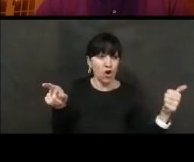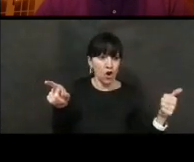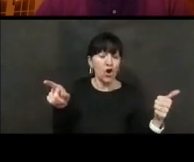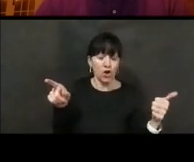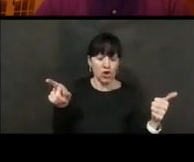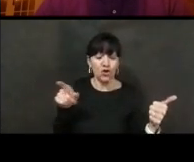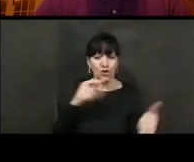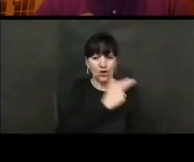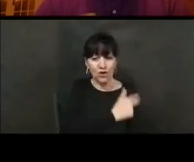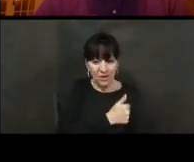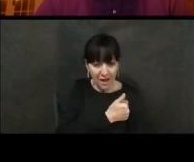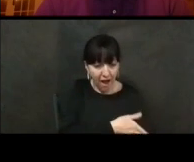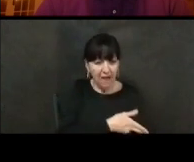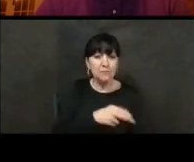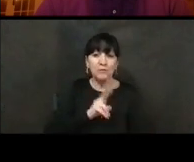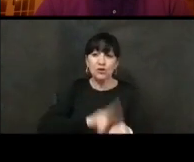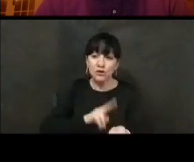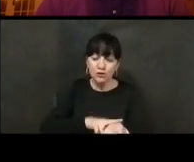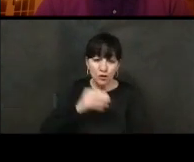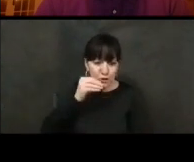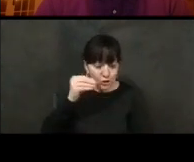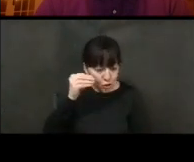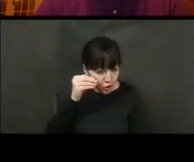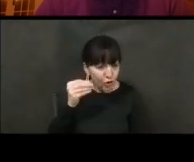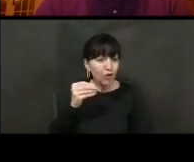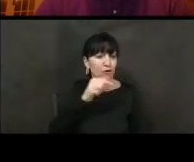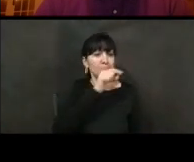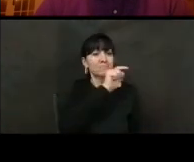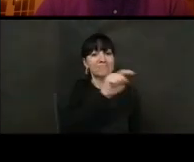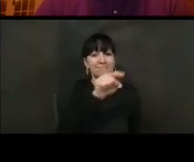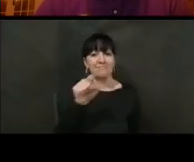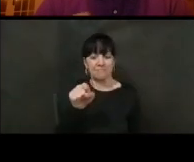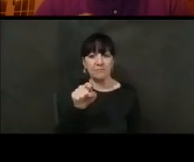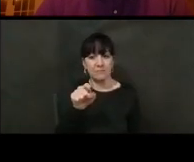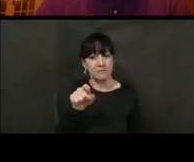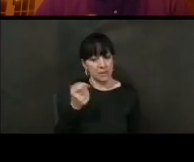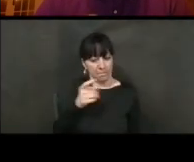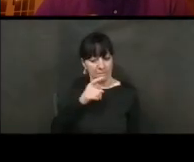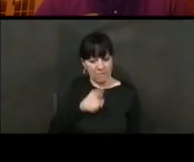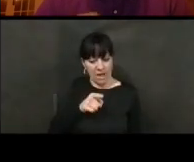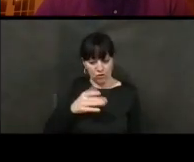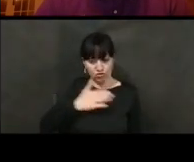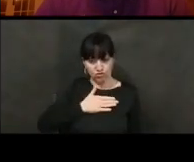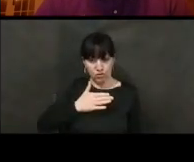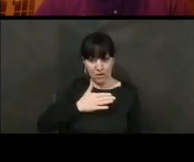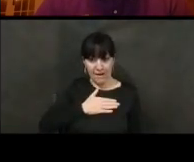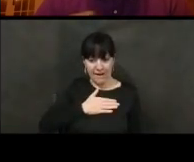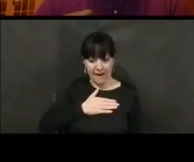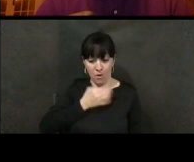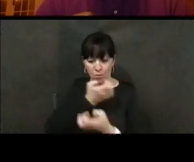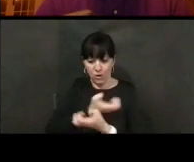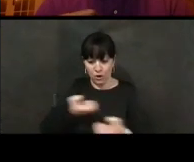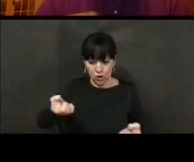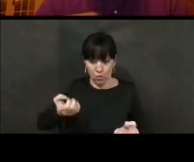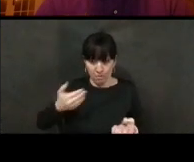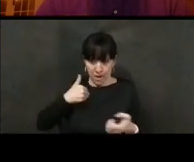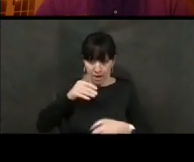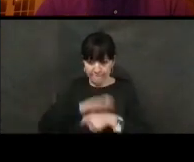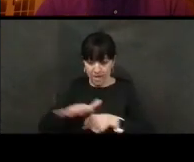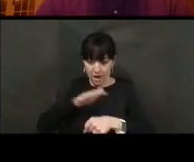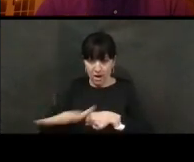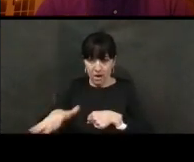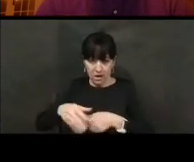talking about before, PPE for healthcare providers, we have to have adequate amounts, but there's other